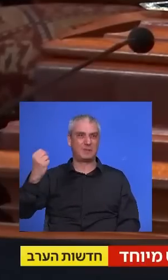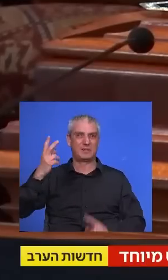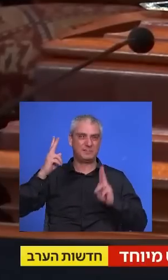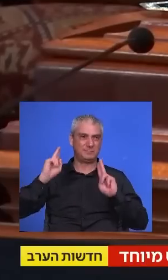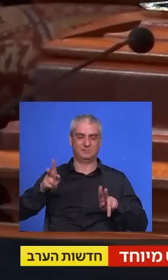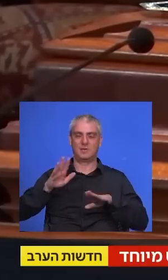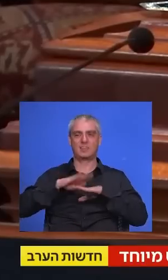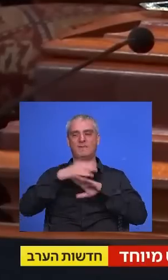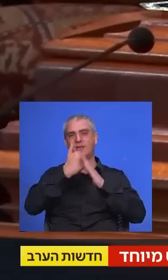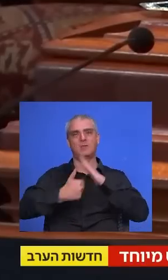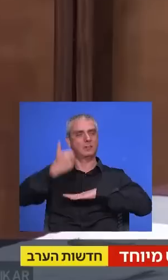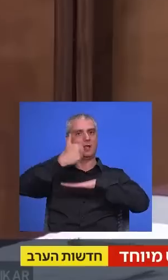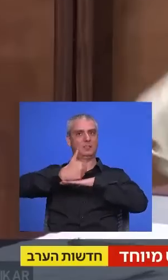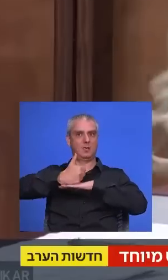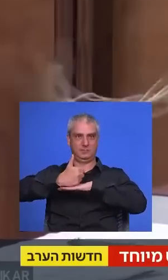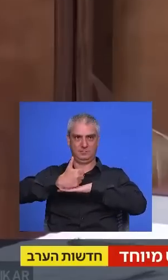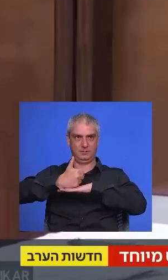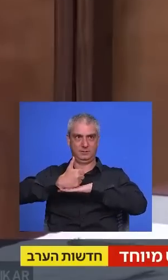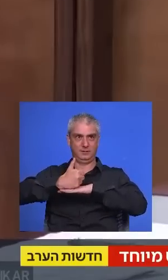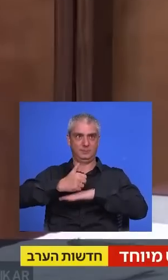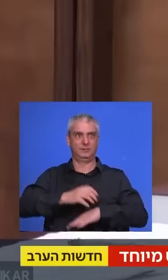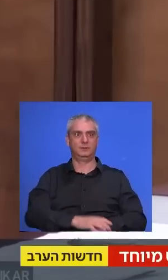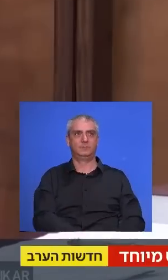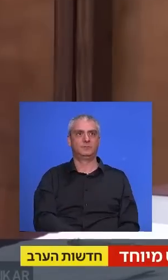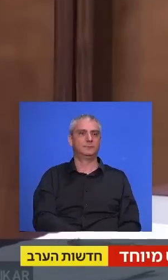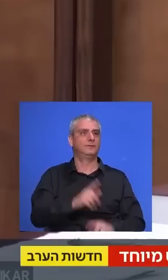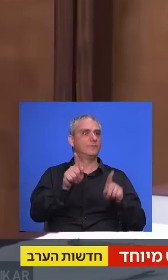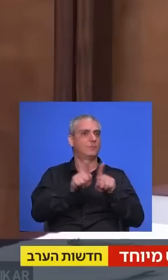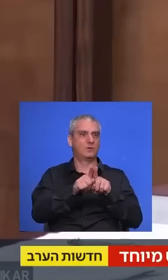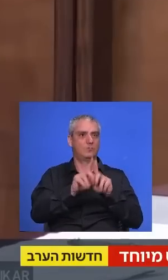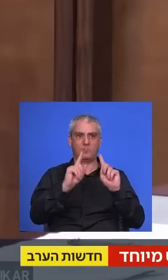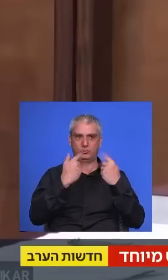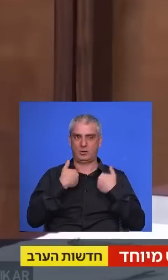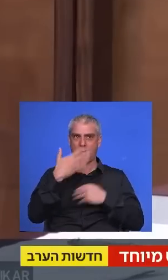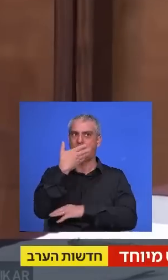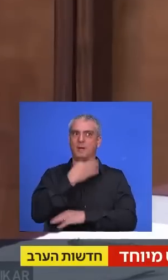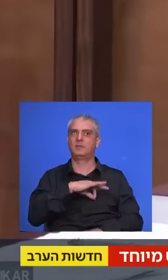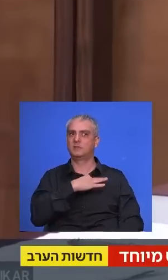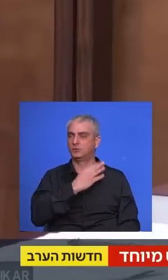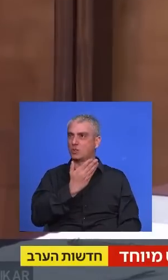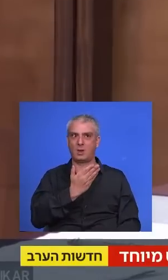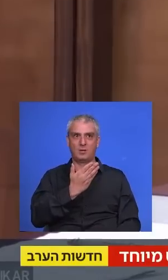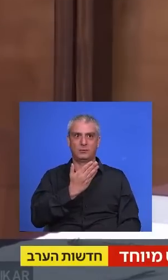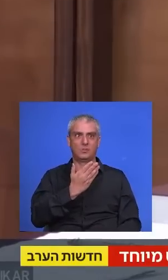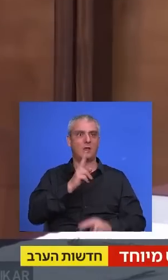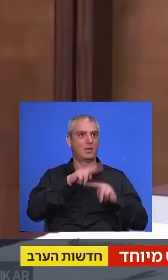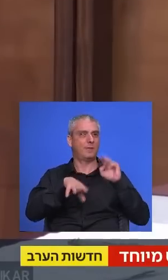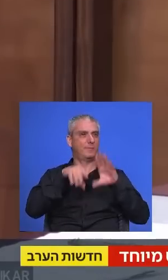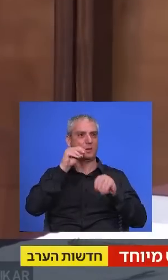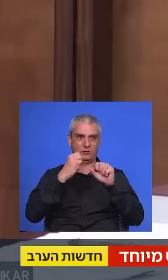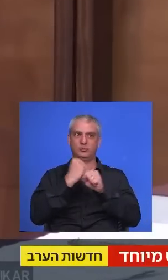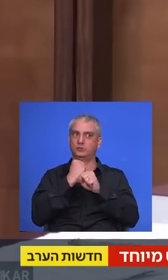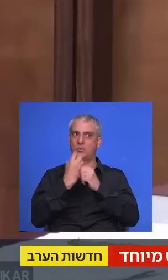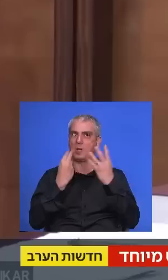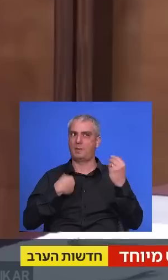nationalists in positions of leadership. It's a lot like what happened in our country after an election